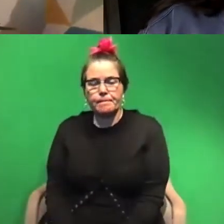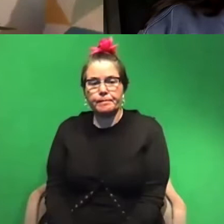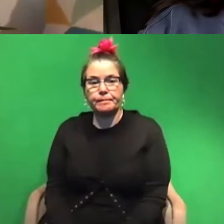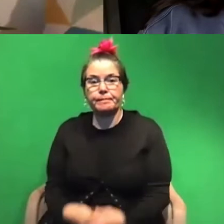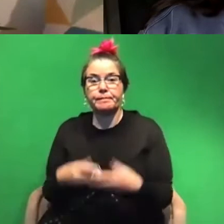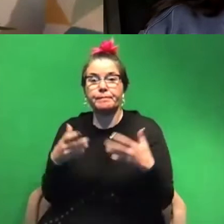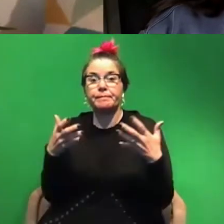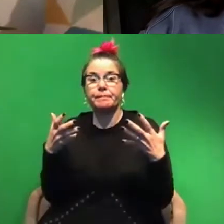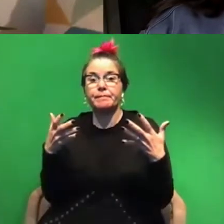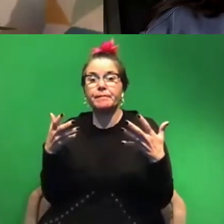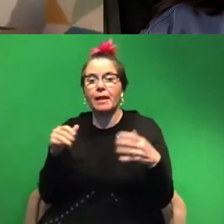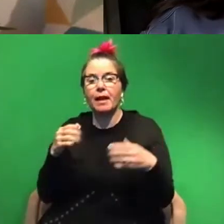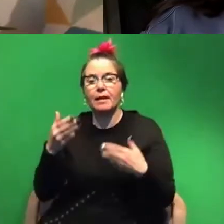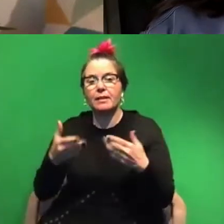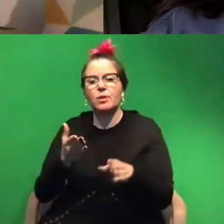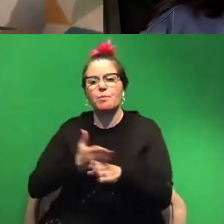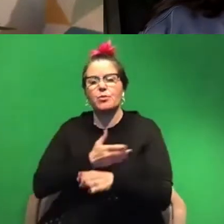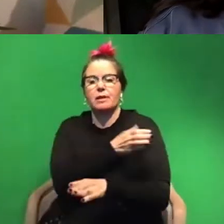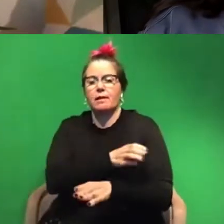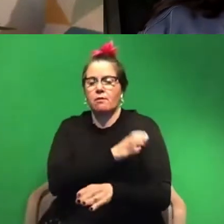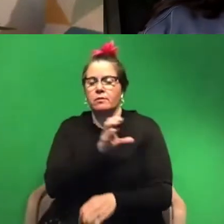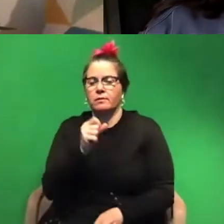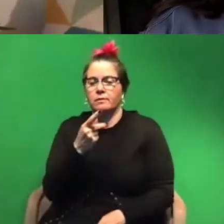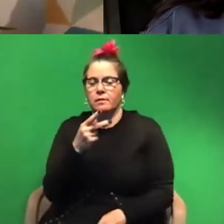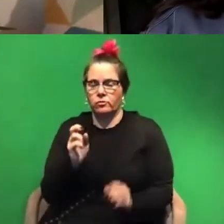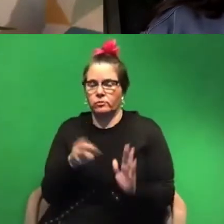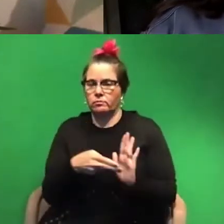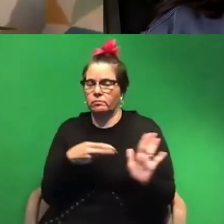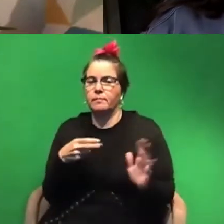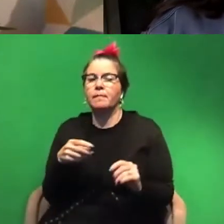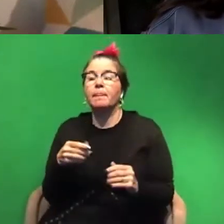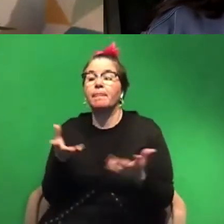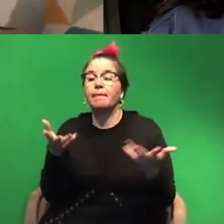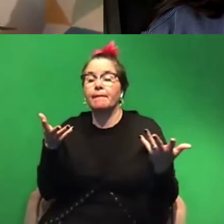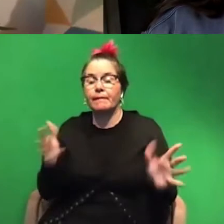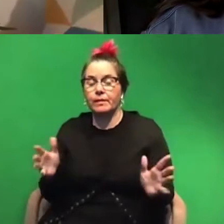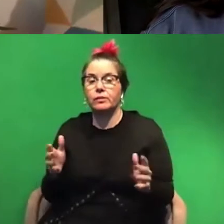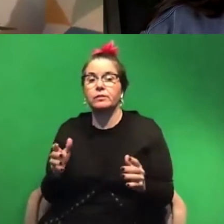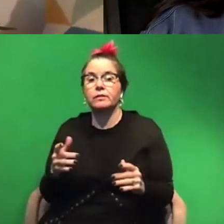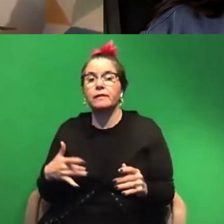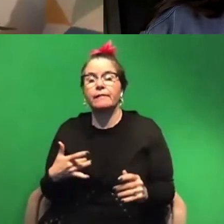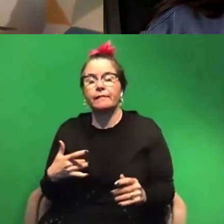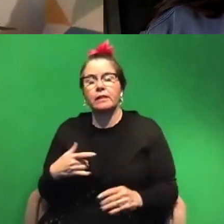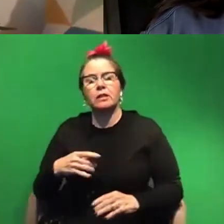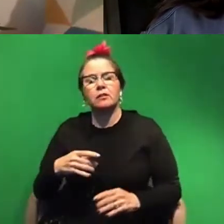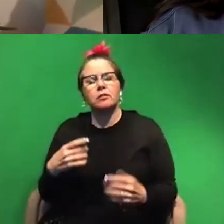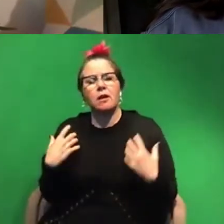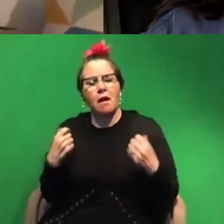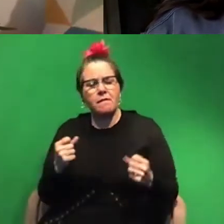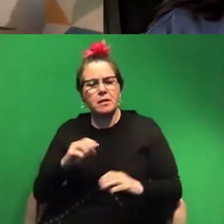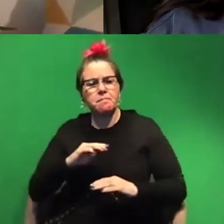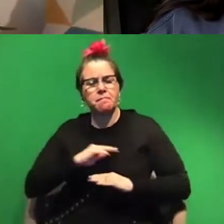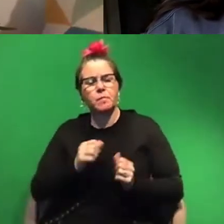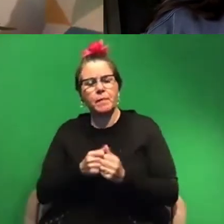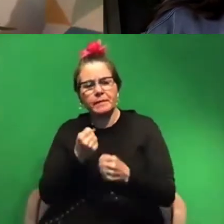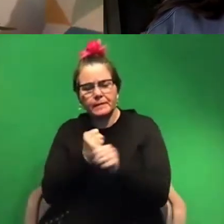so this would be considered a preclinical stage. And then afterwards, once you feel good about the safety and the immunogenicity